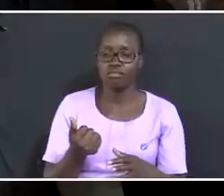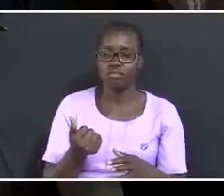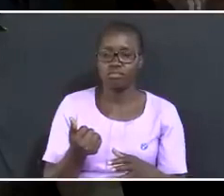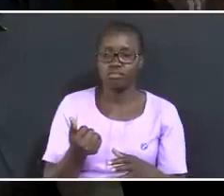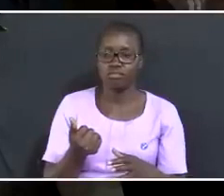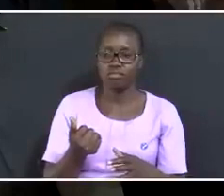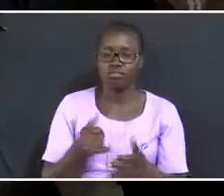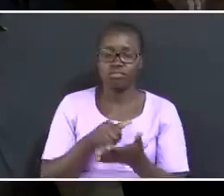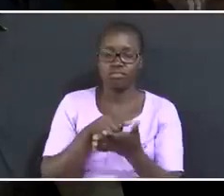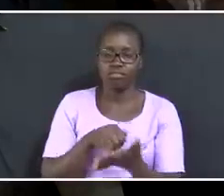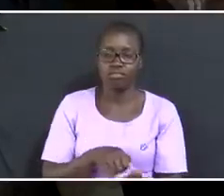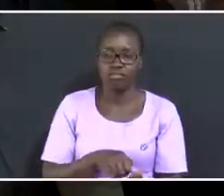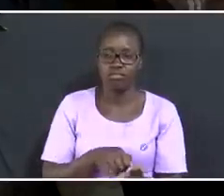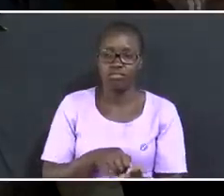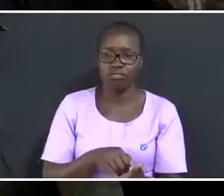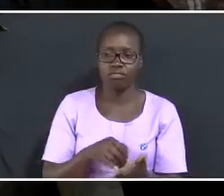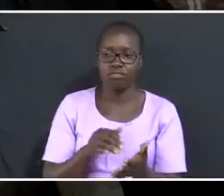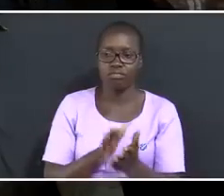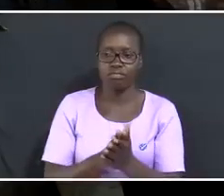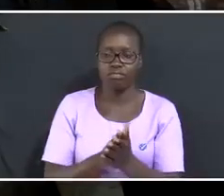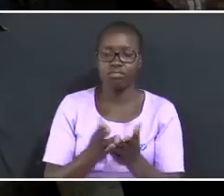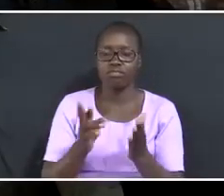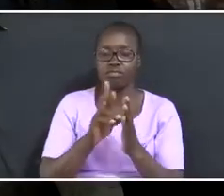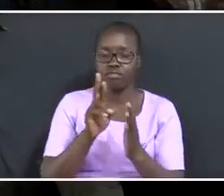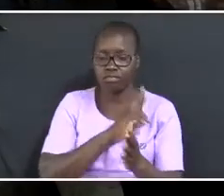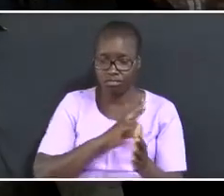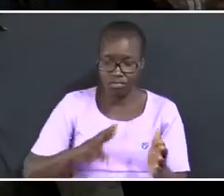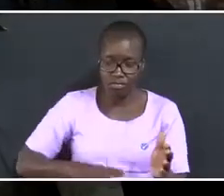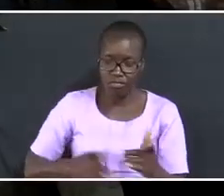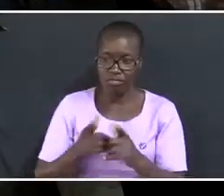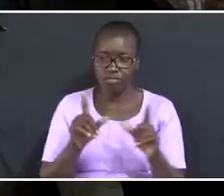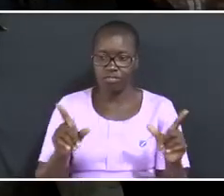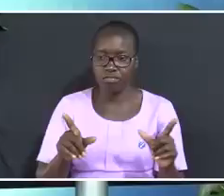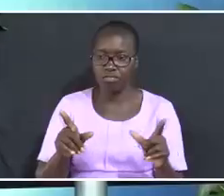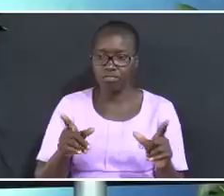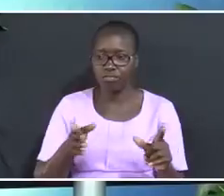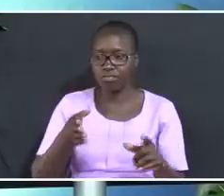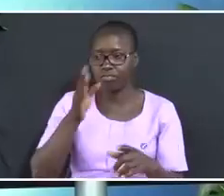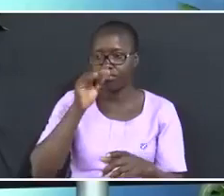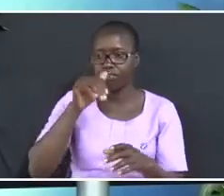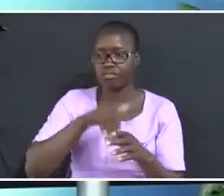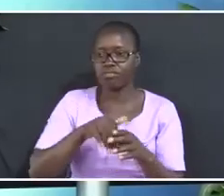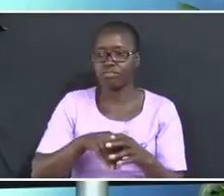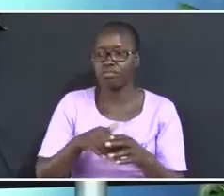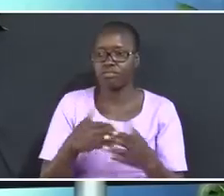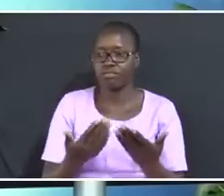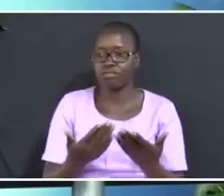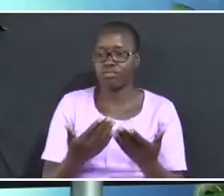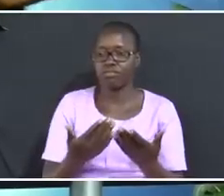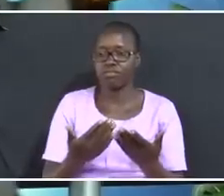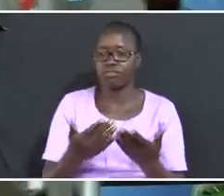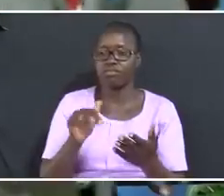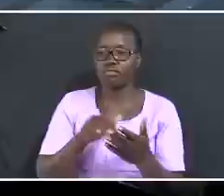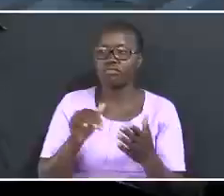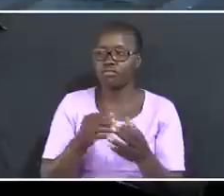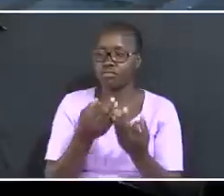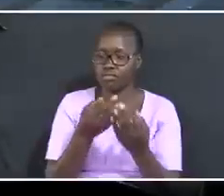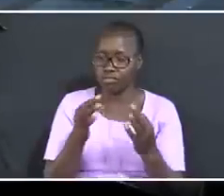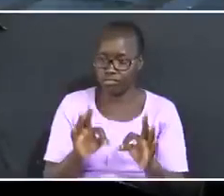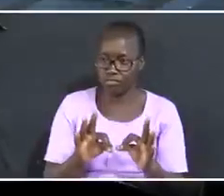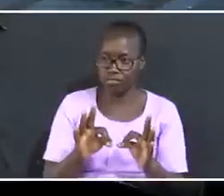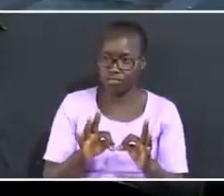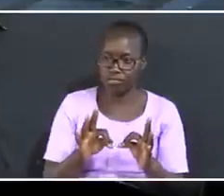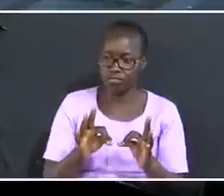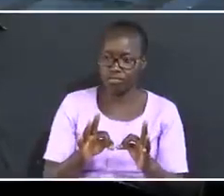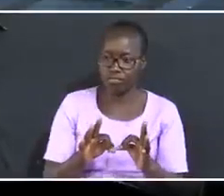to interfere with the religious liberty we have got, the internal one, this one that we have been released and we are